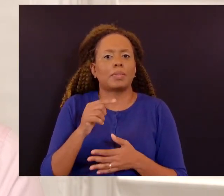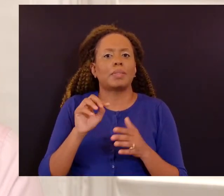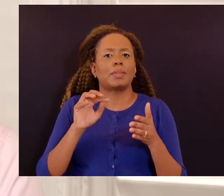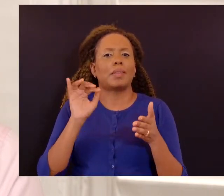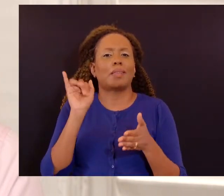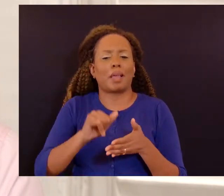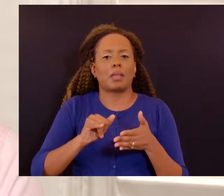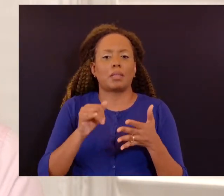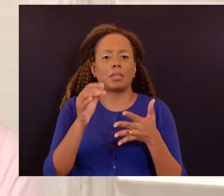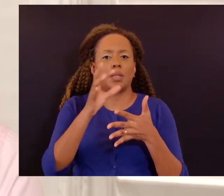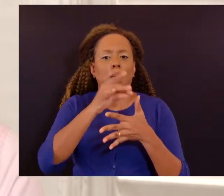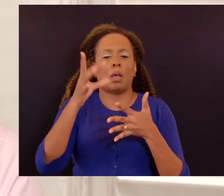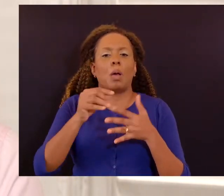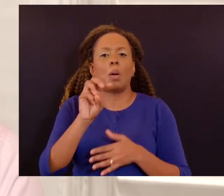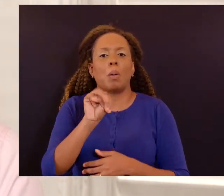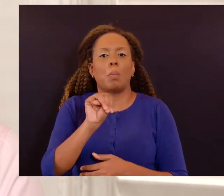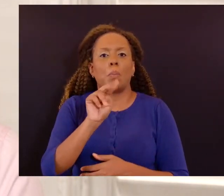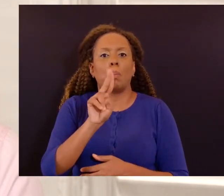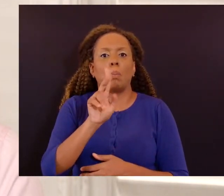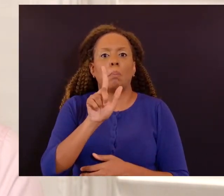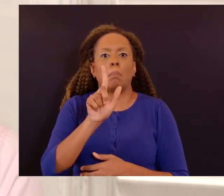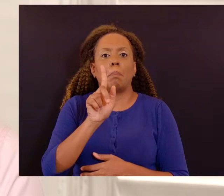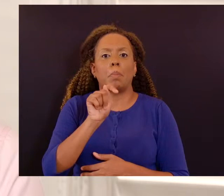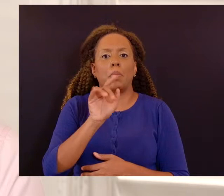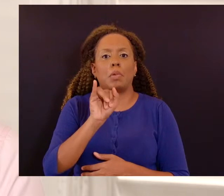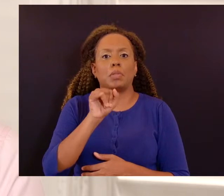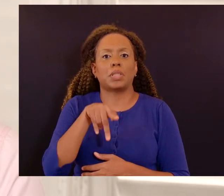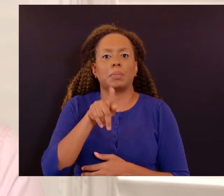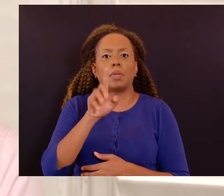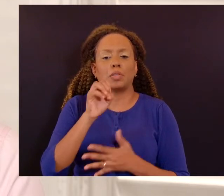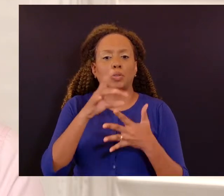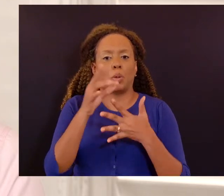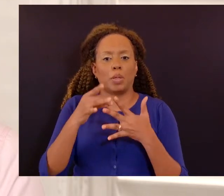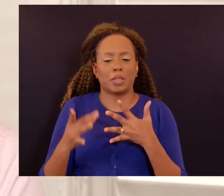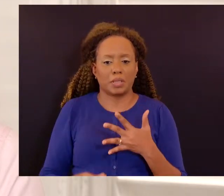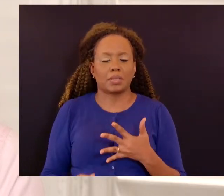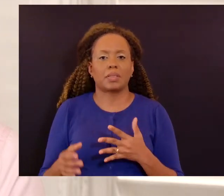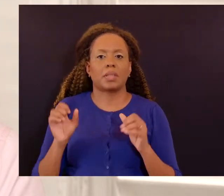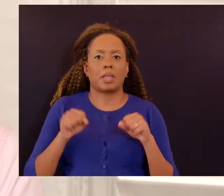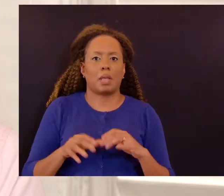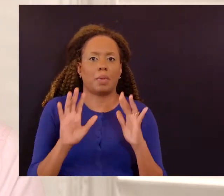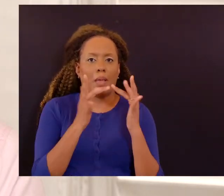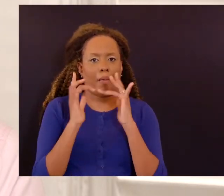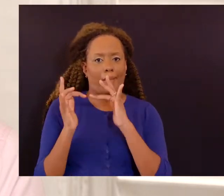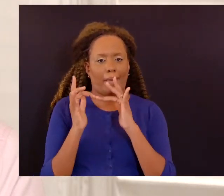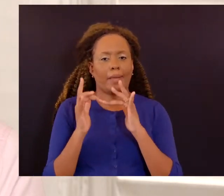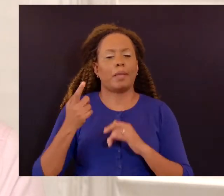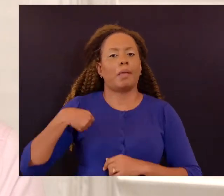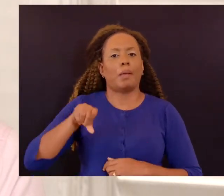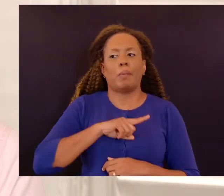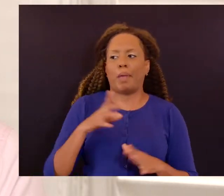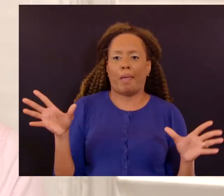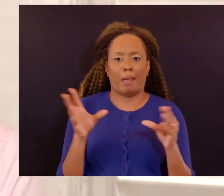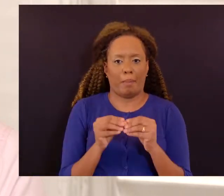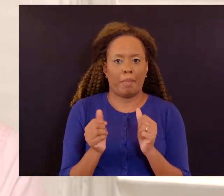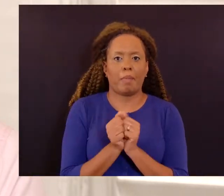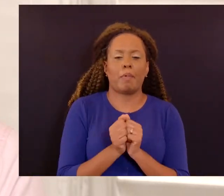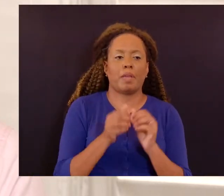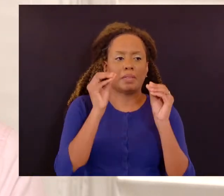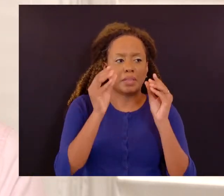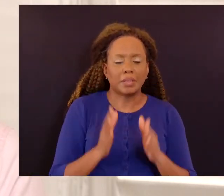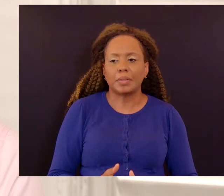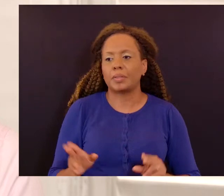year. After several meetings with principals and teachers, unions,